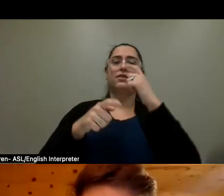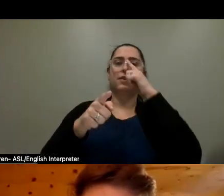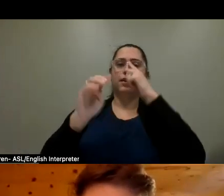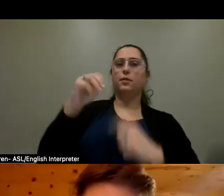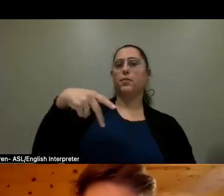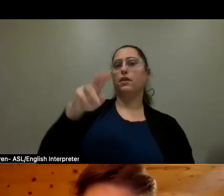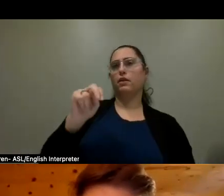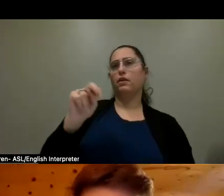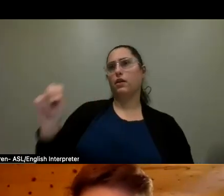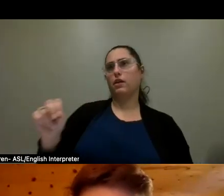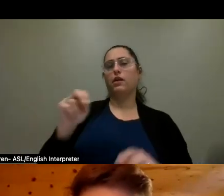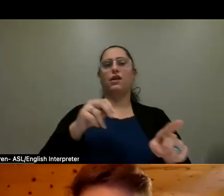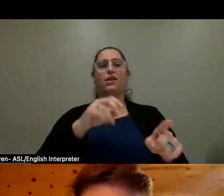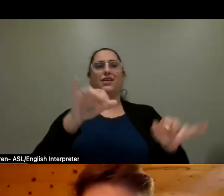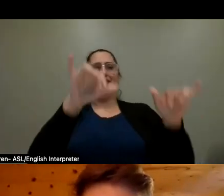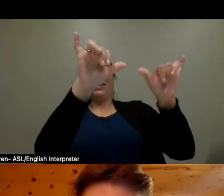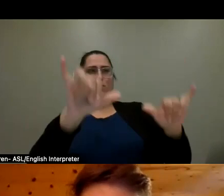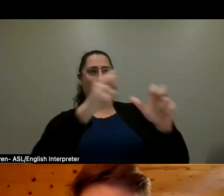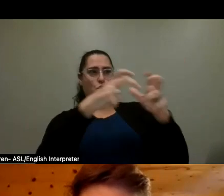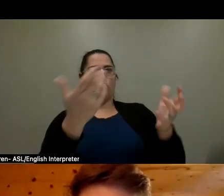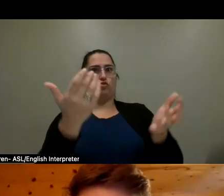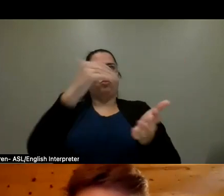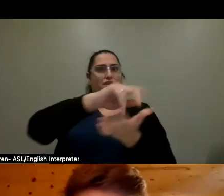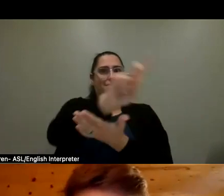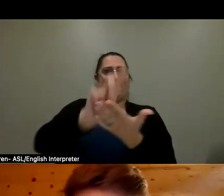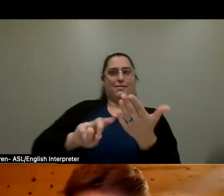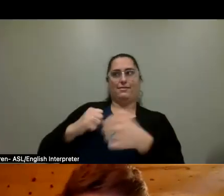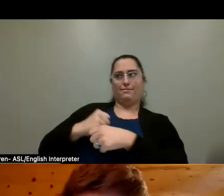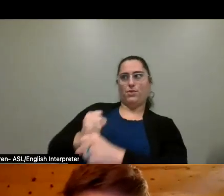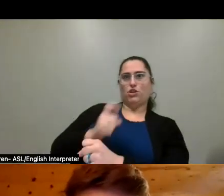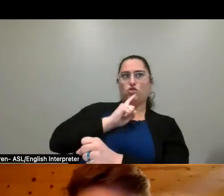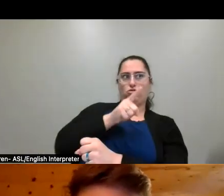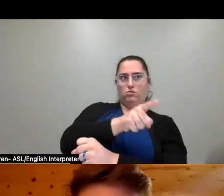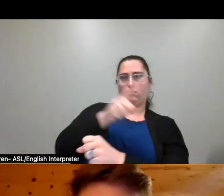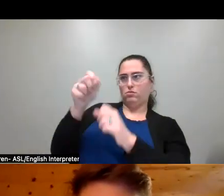these symmetric proteins, making sure that the sequence stays symmetric.